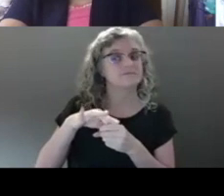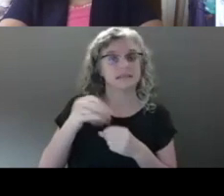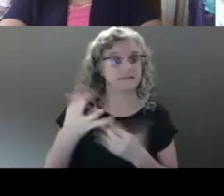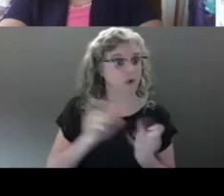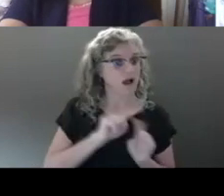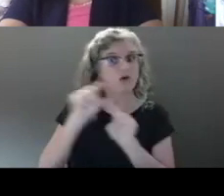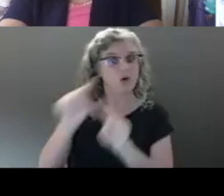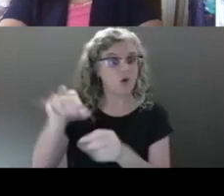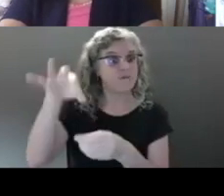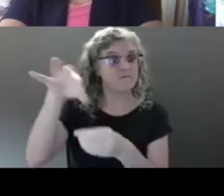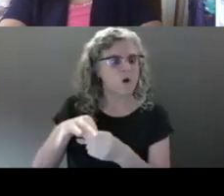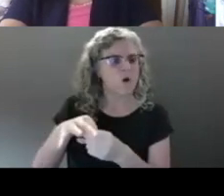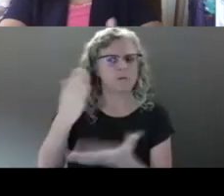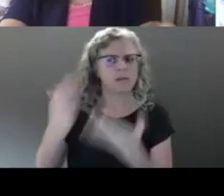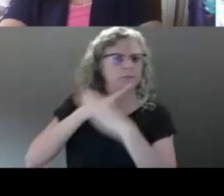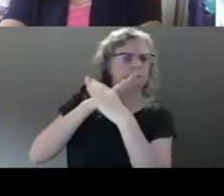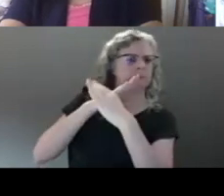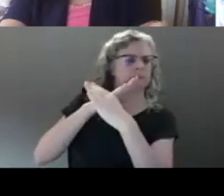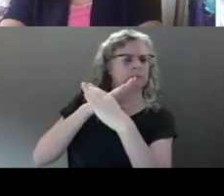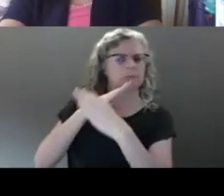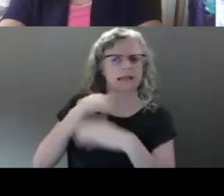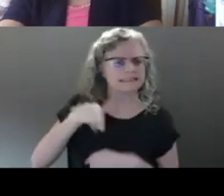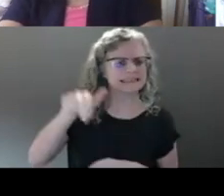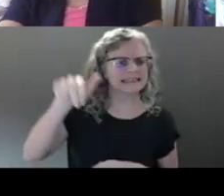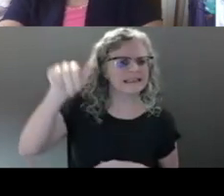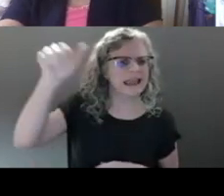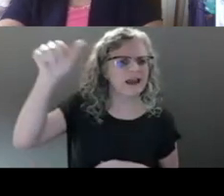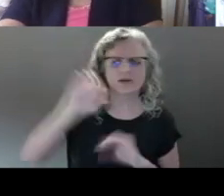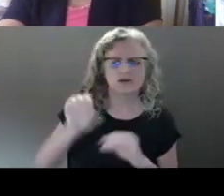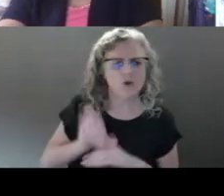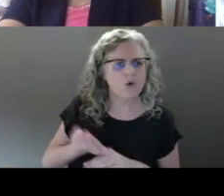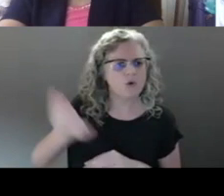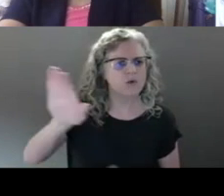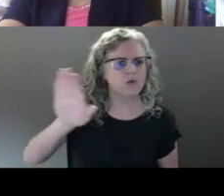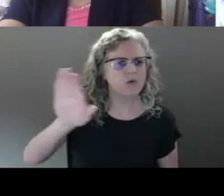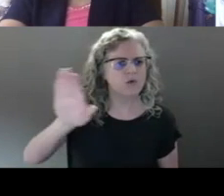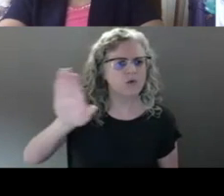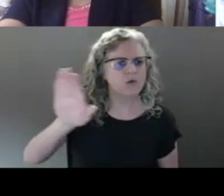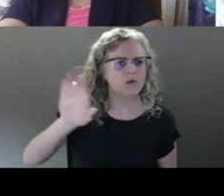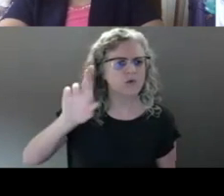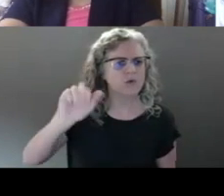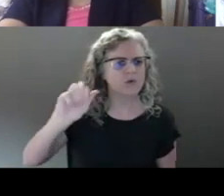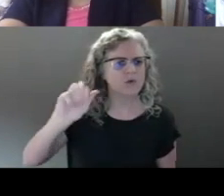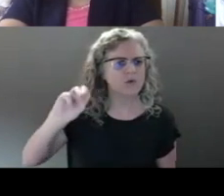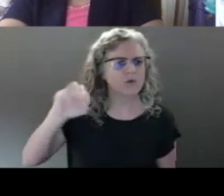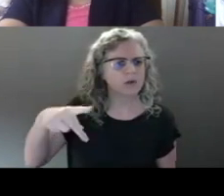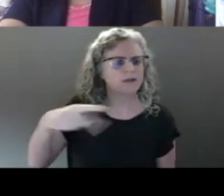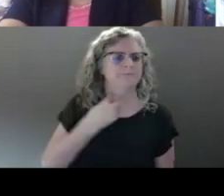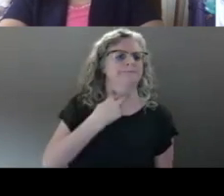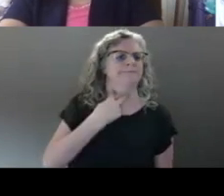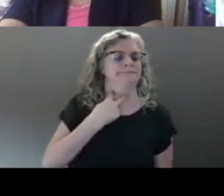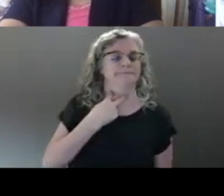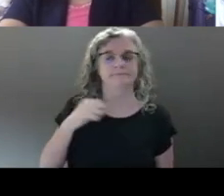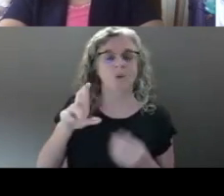or they lack accessible voter machines that would allow people with disabilities,